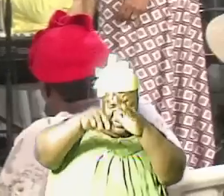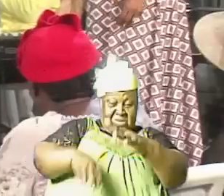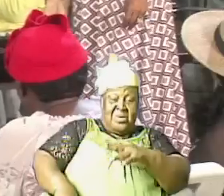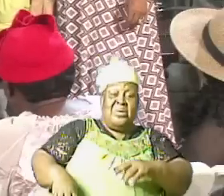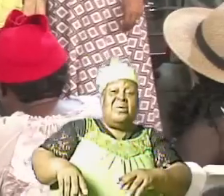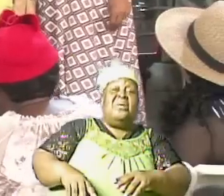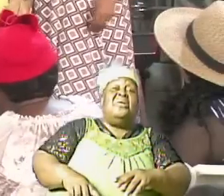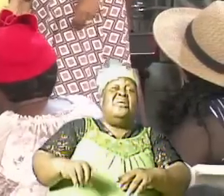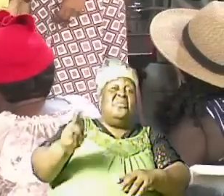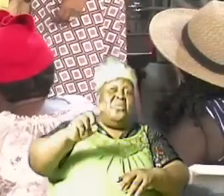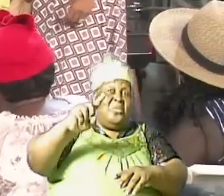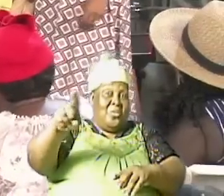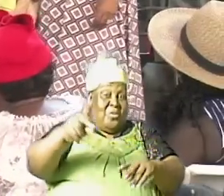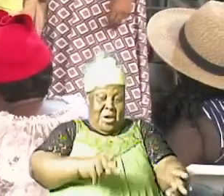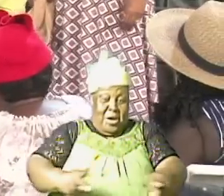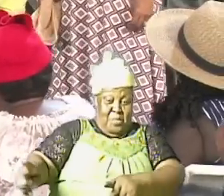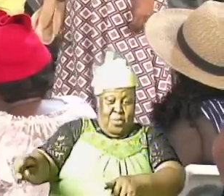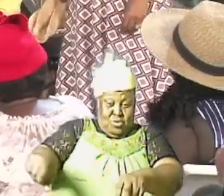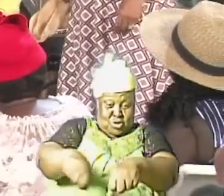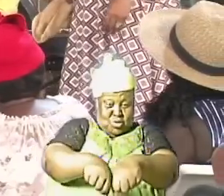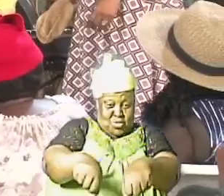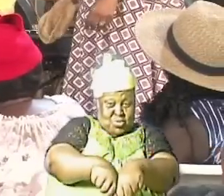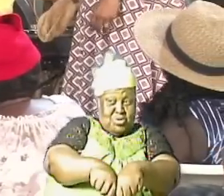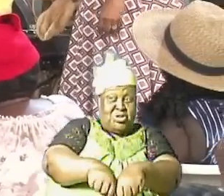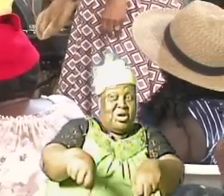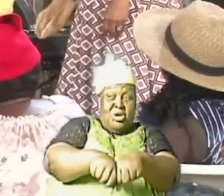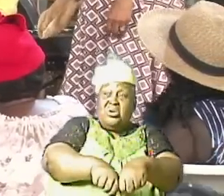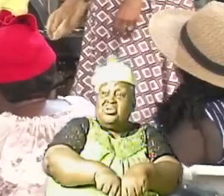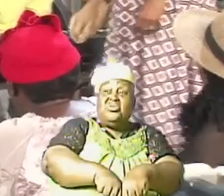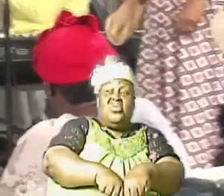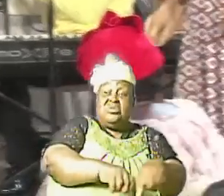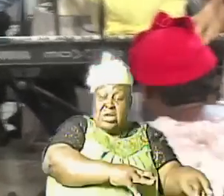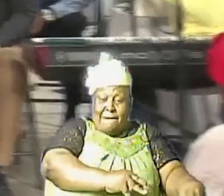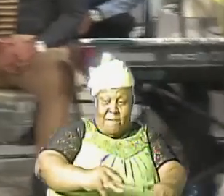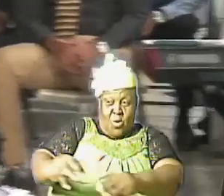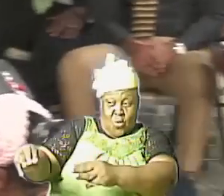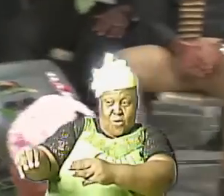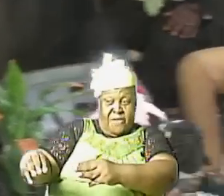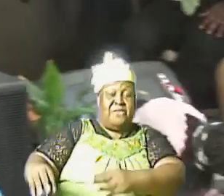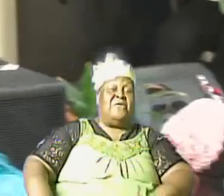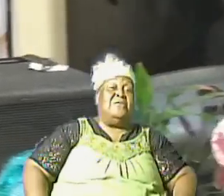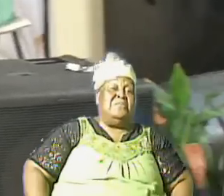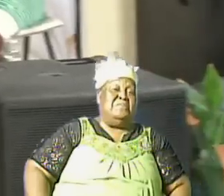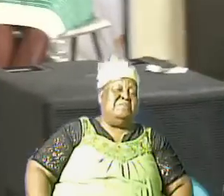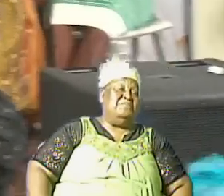put your shoes at, and your shoes is never there?